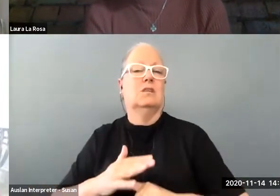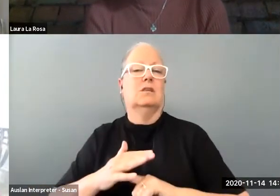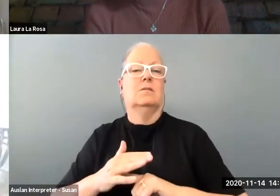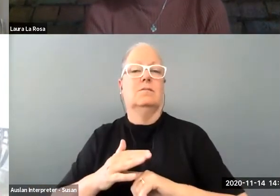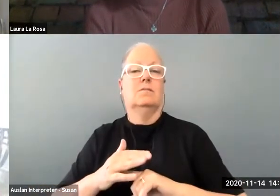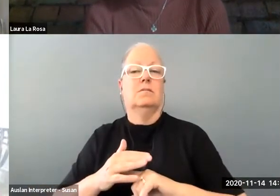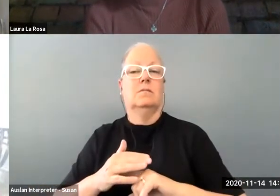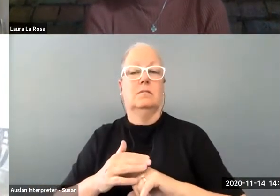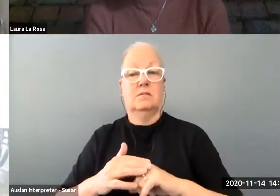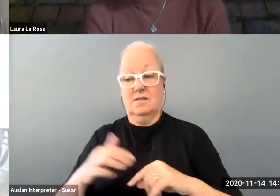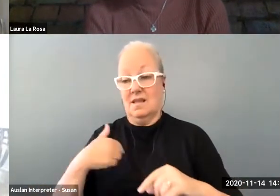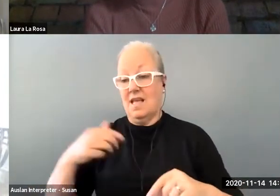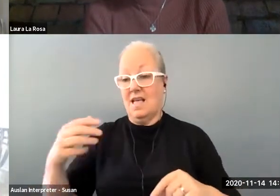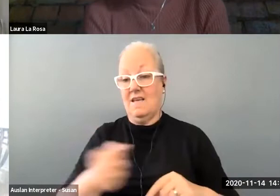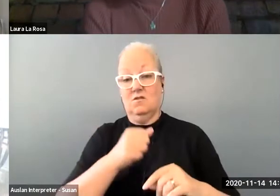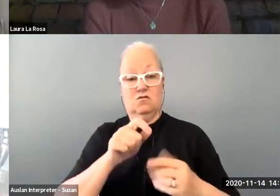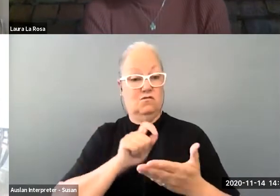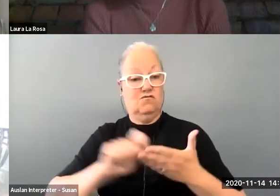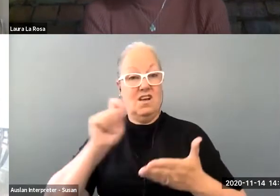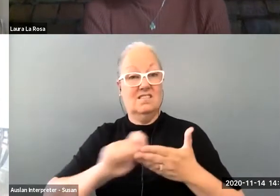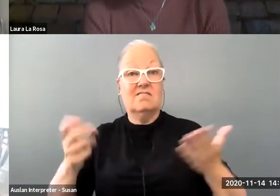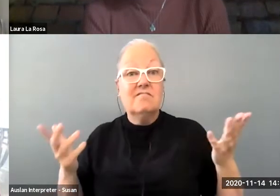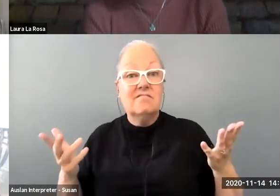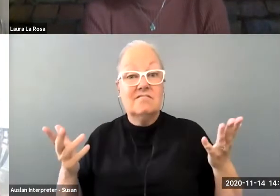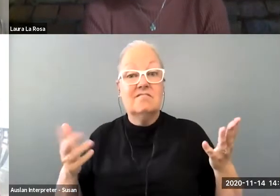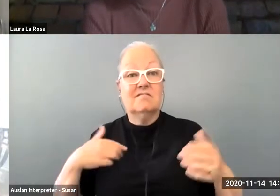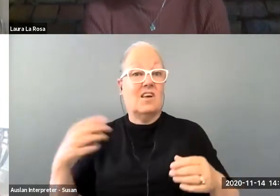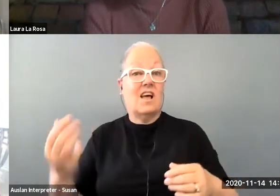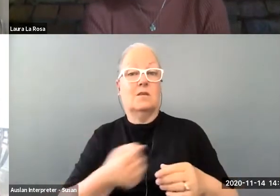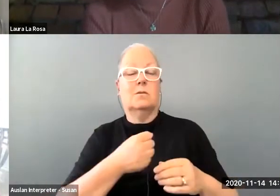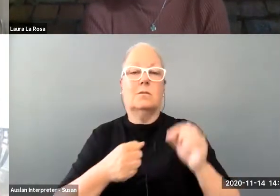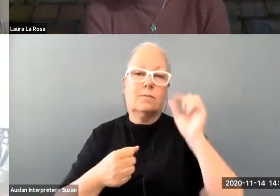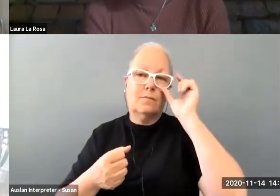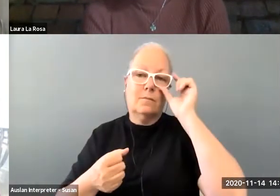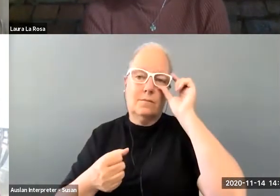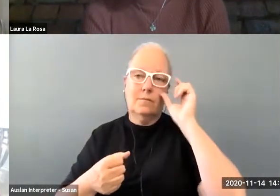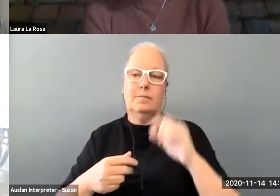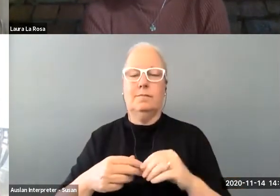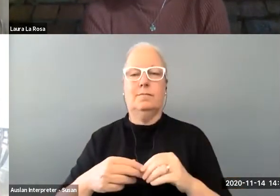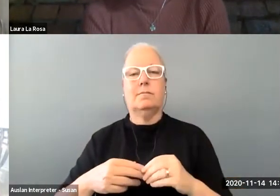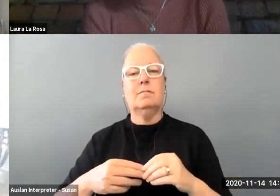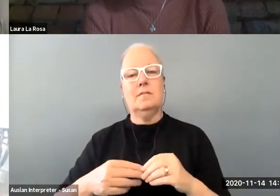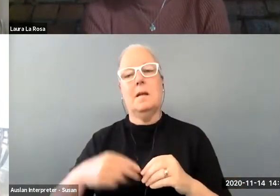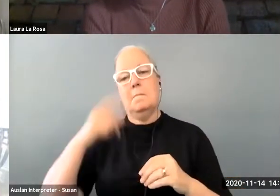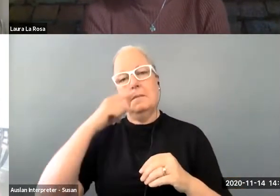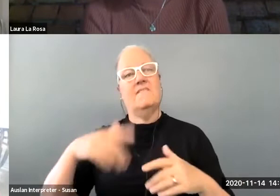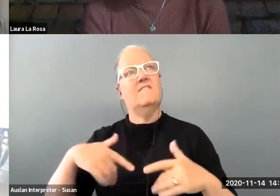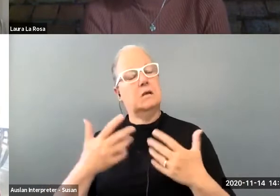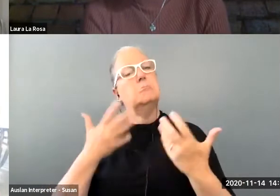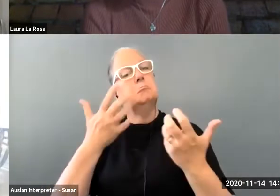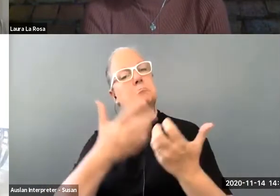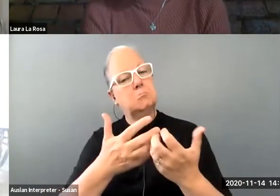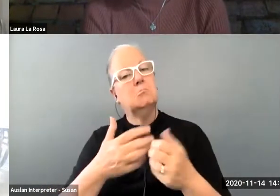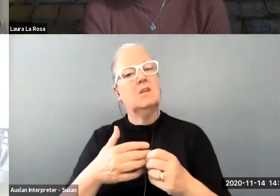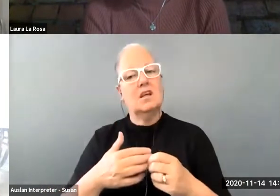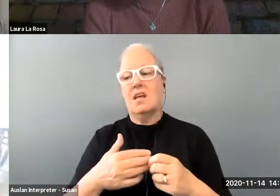need to write. So that was what I wrote. And it resonated with people, and they said, oh my God,